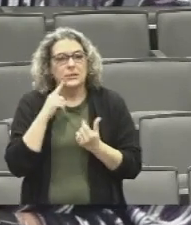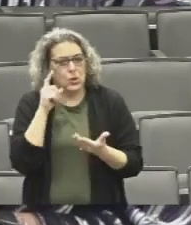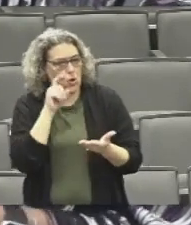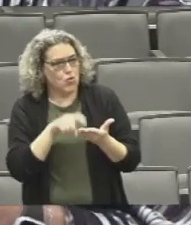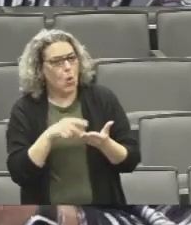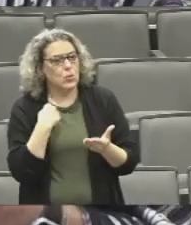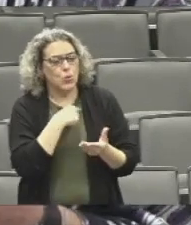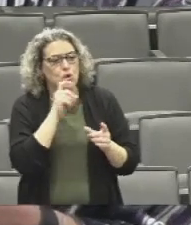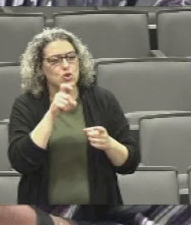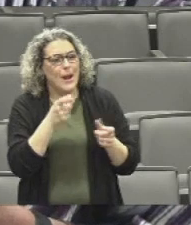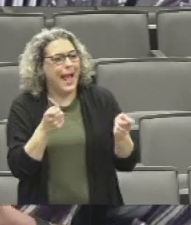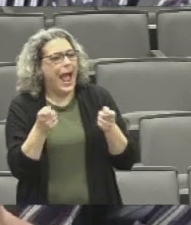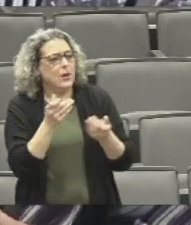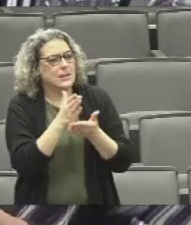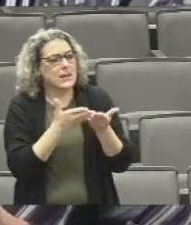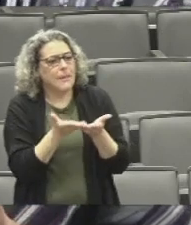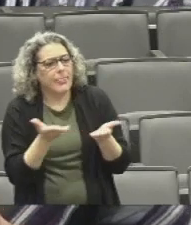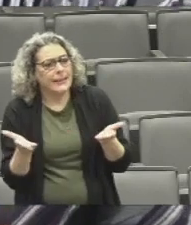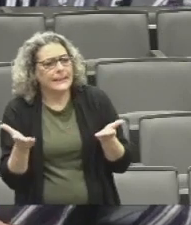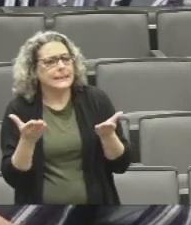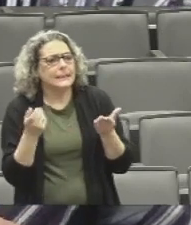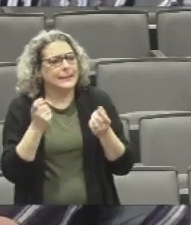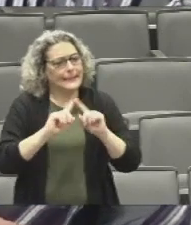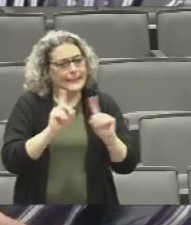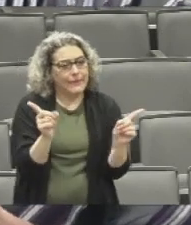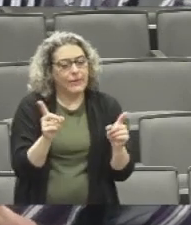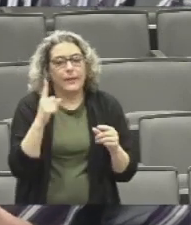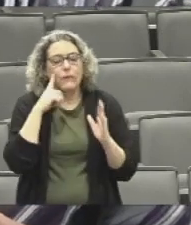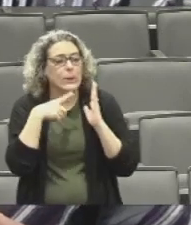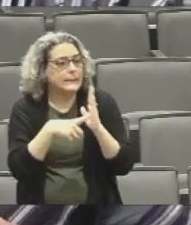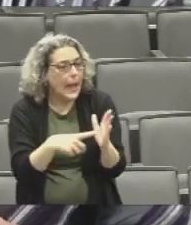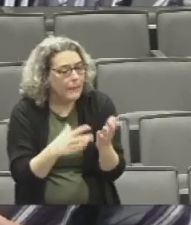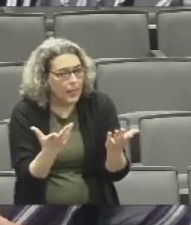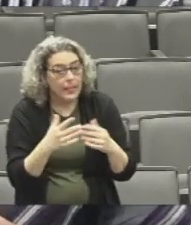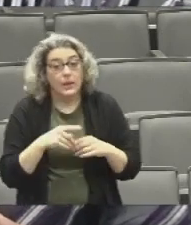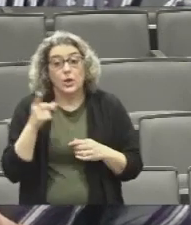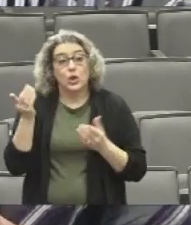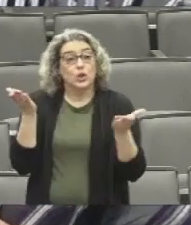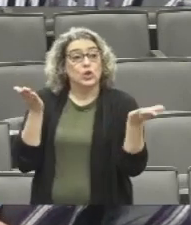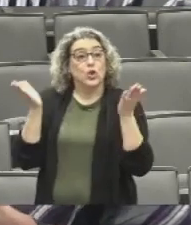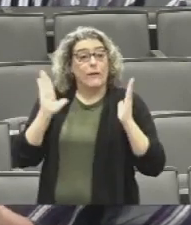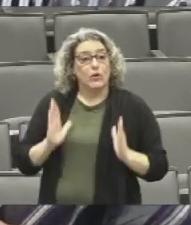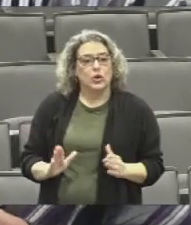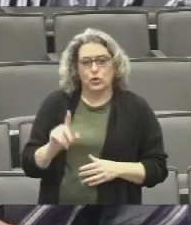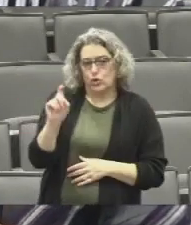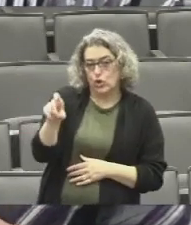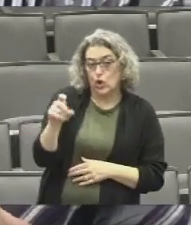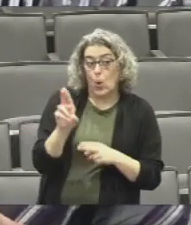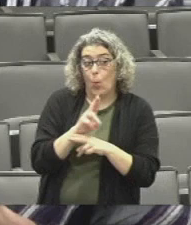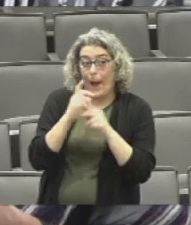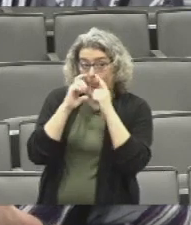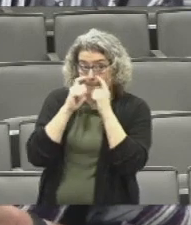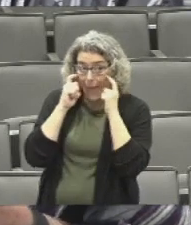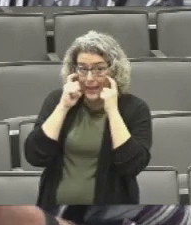be handled. For example, servers should wear masks.